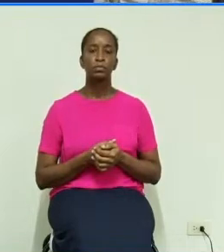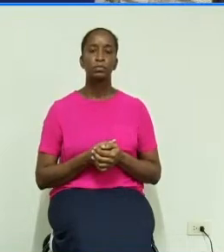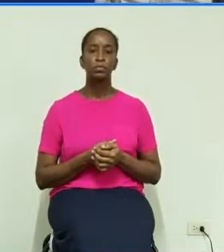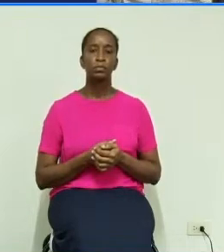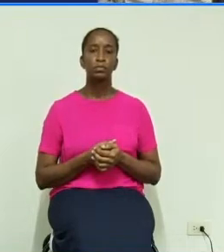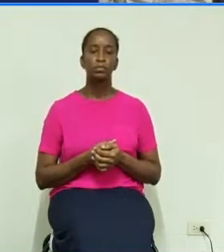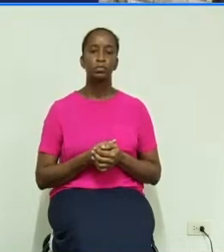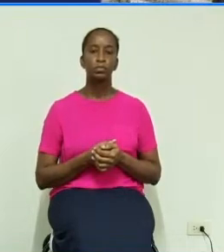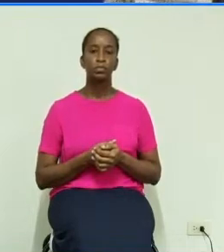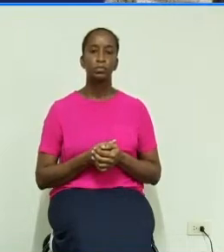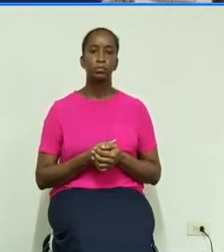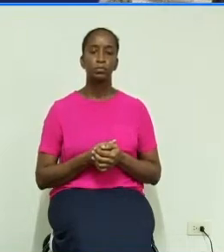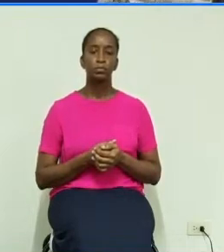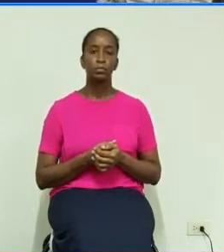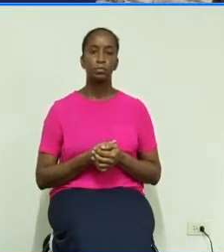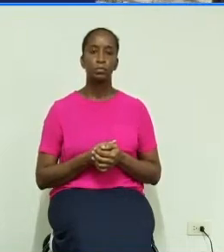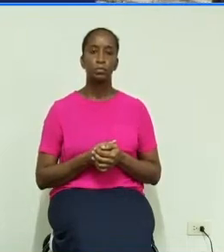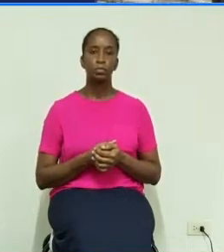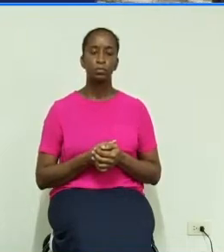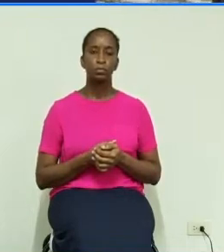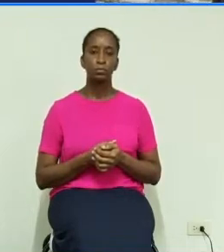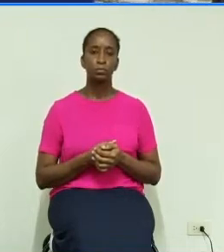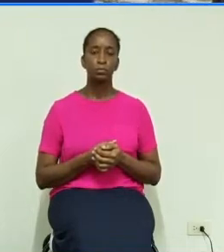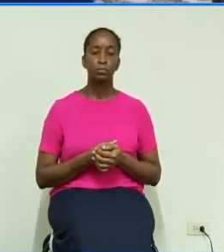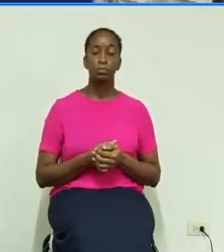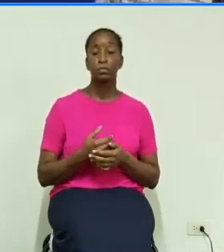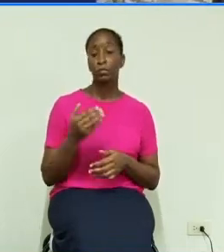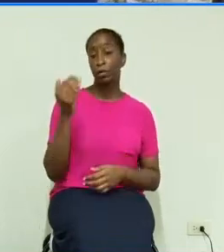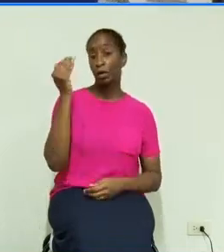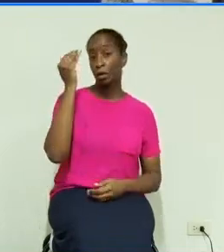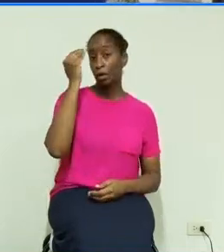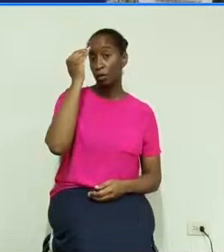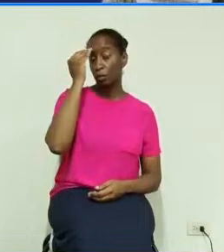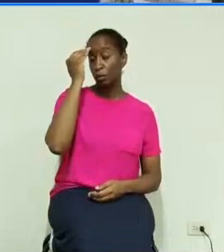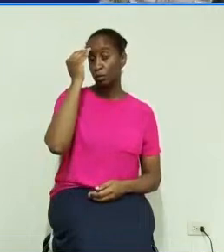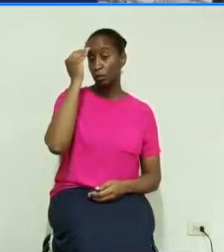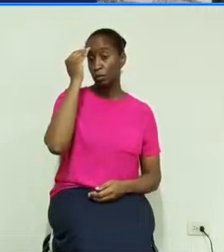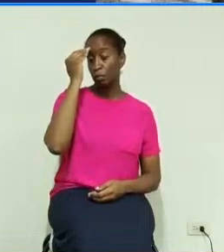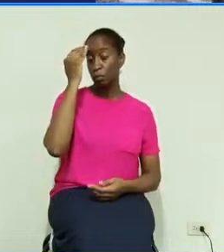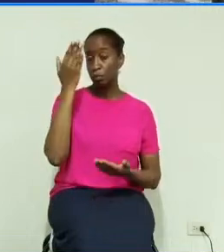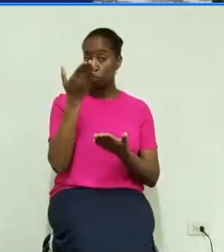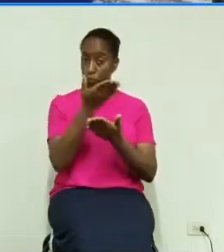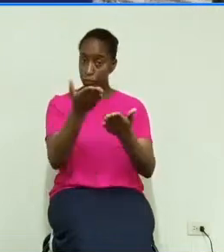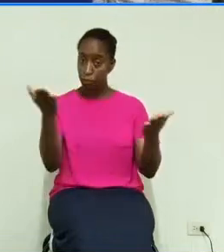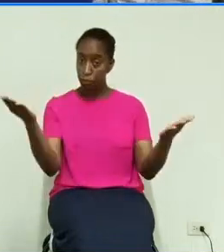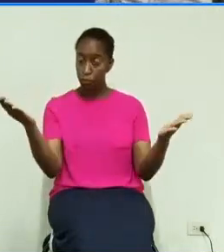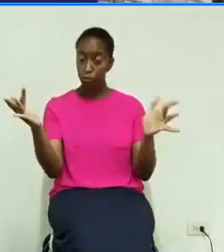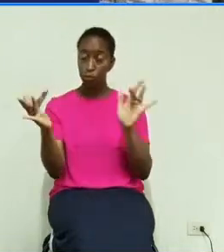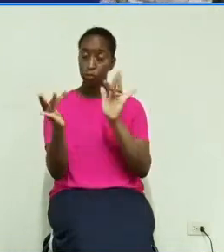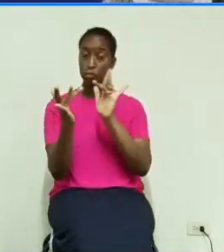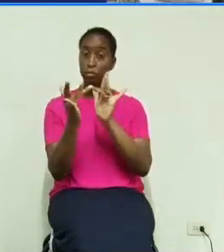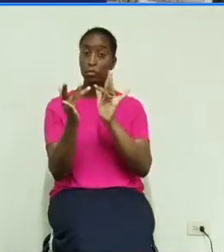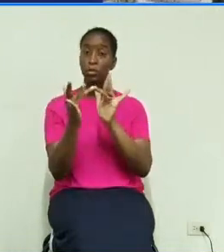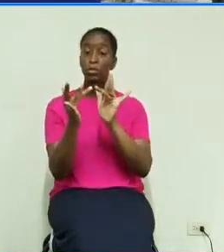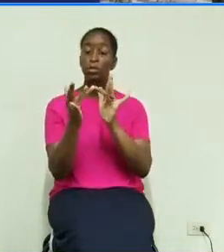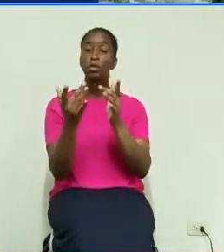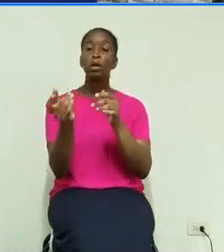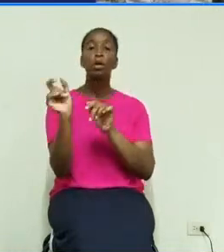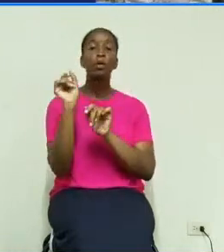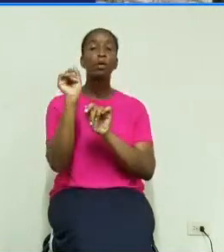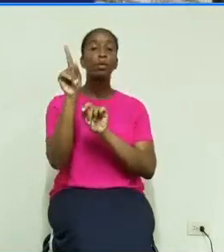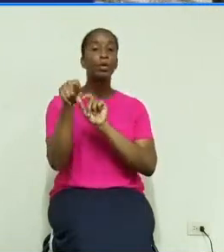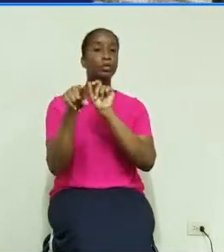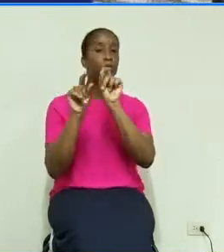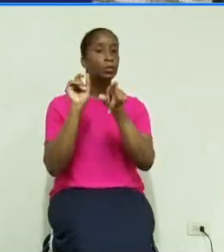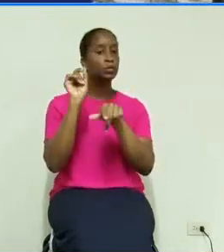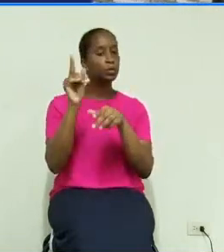that there was at least one person in the room who wanted to ask questions or make observations. I invite